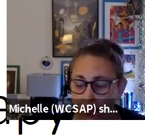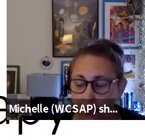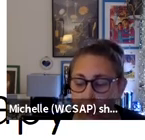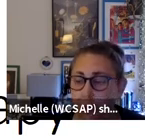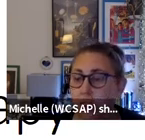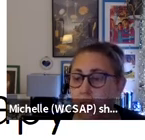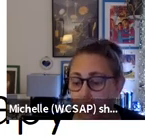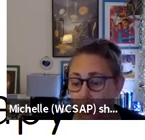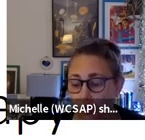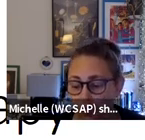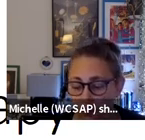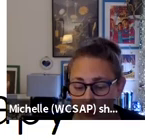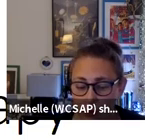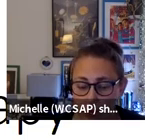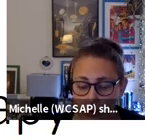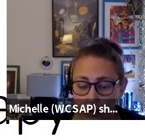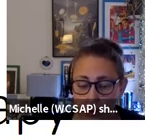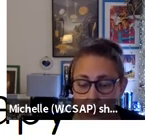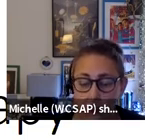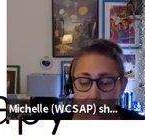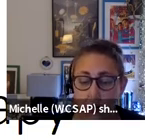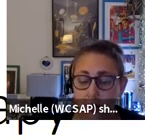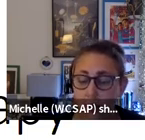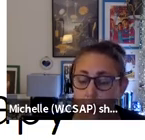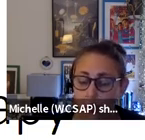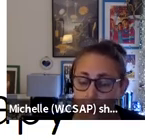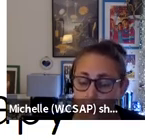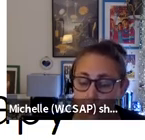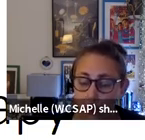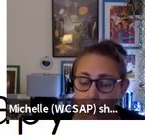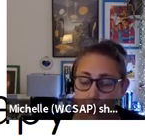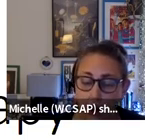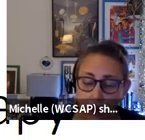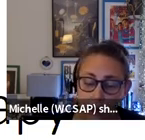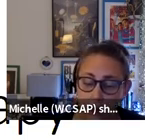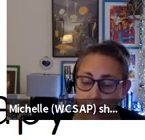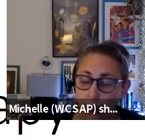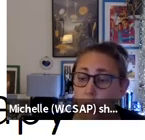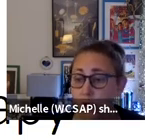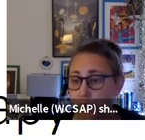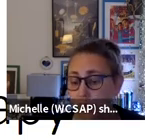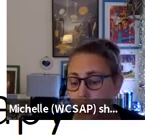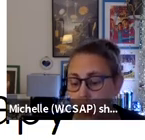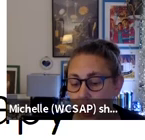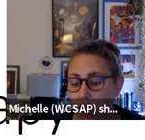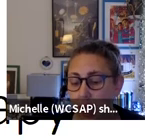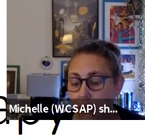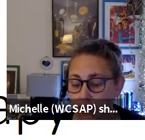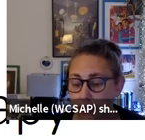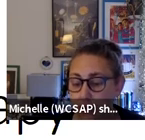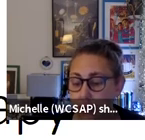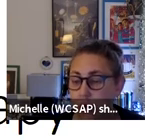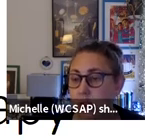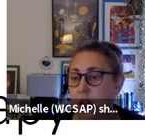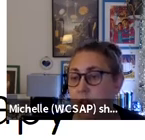Advocates are in a unique position also to engage with survivors from different cultures who may require specialized cultural support